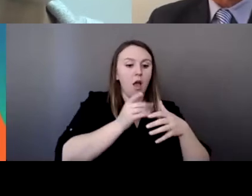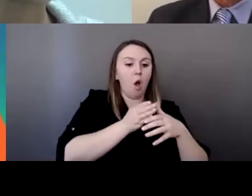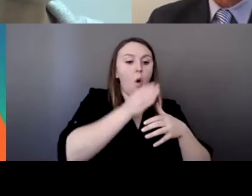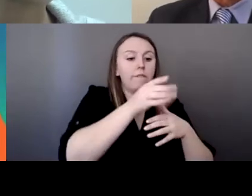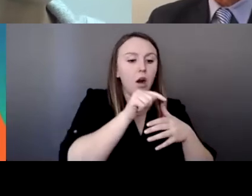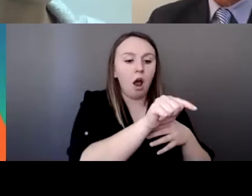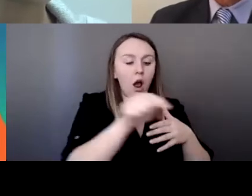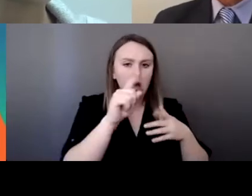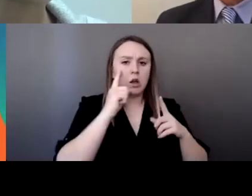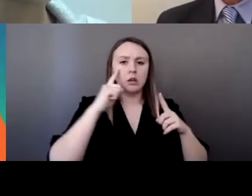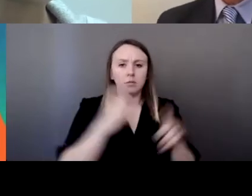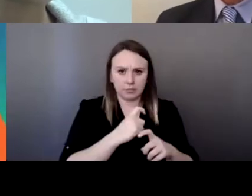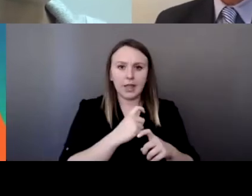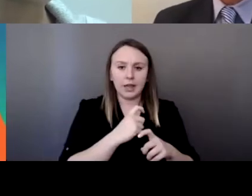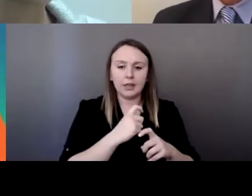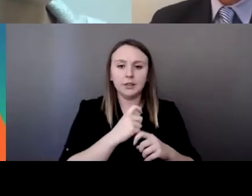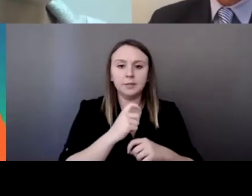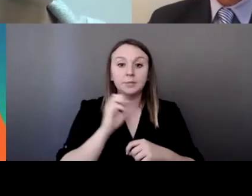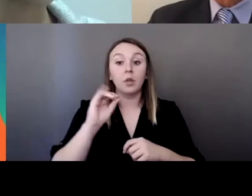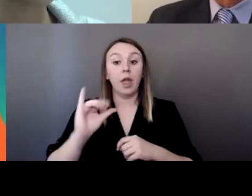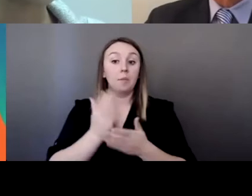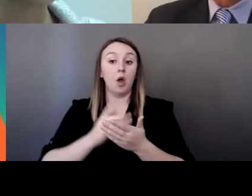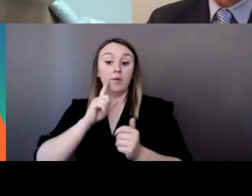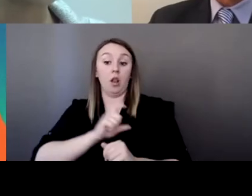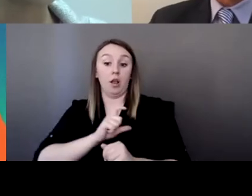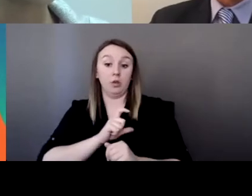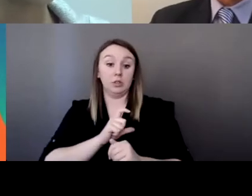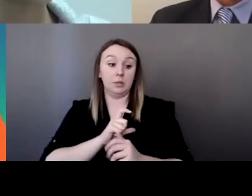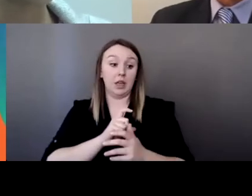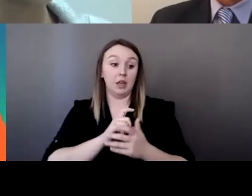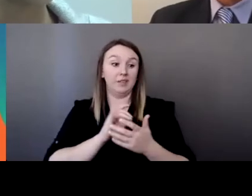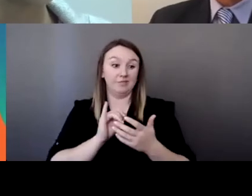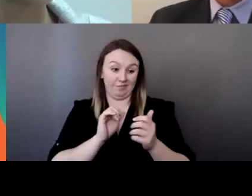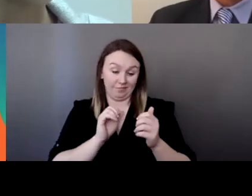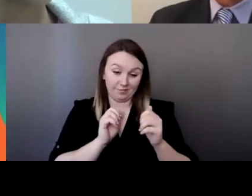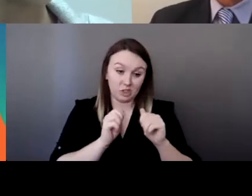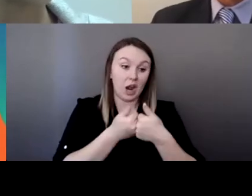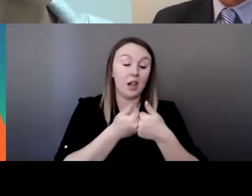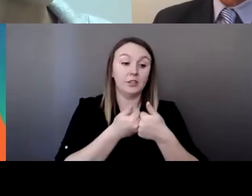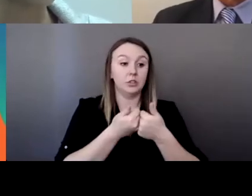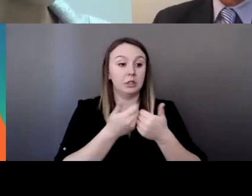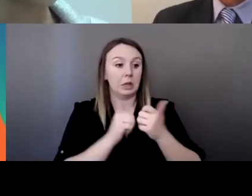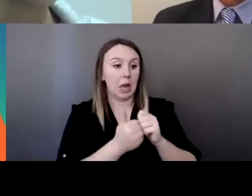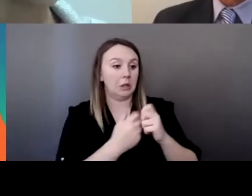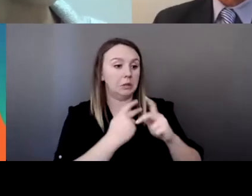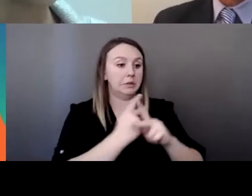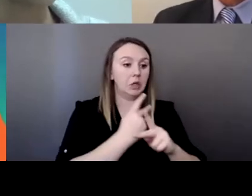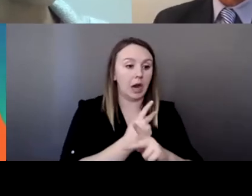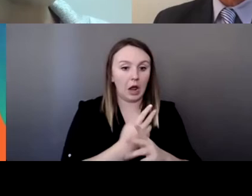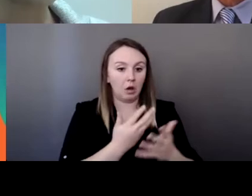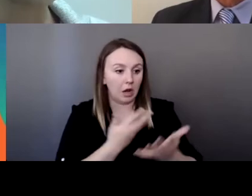That's also a piece on the law enforcement side that becomes kind of a challenging aspect of, what happens when